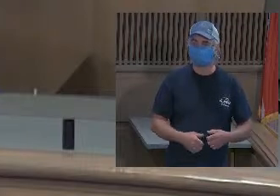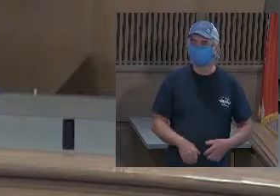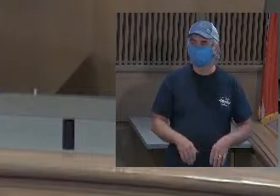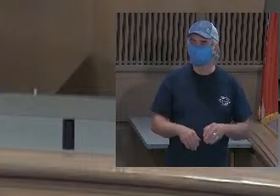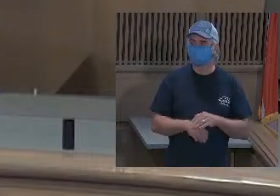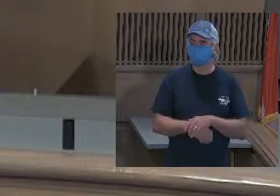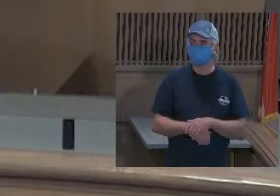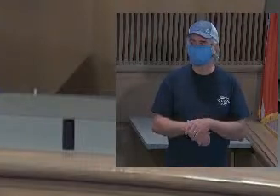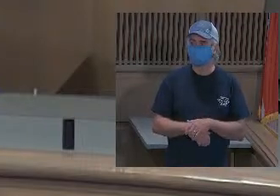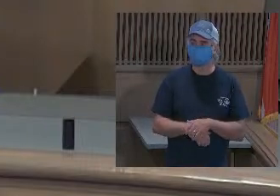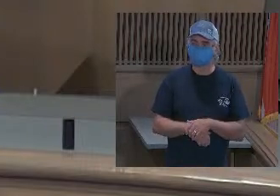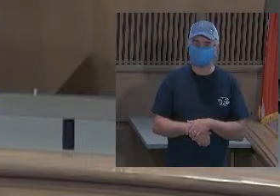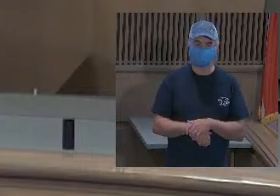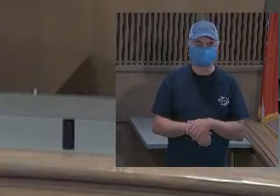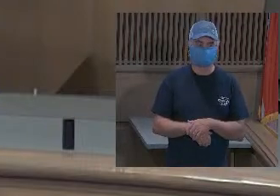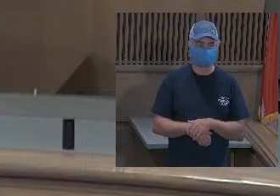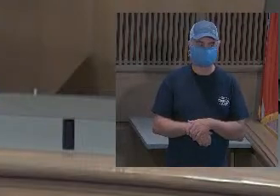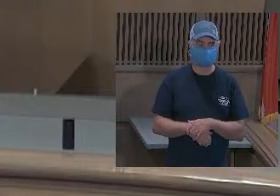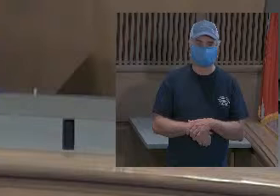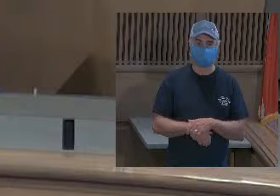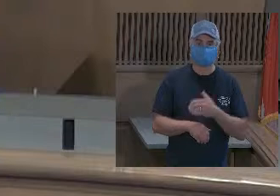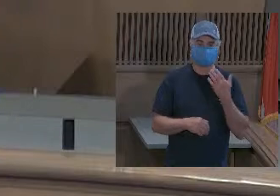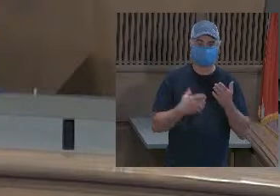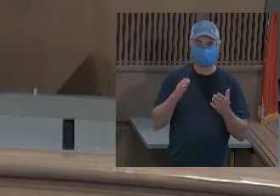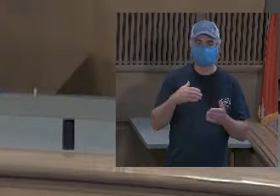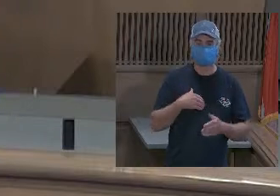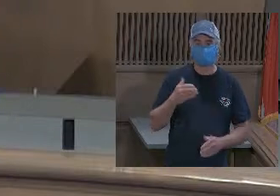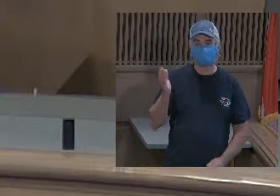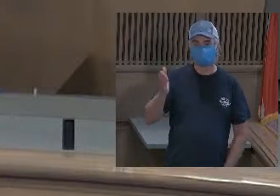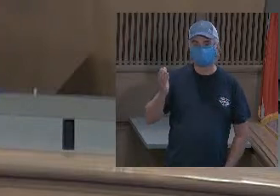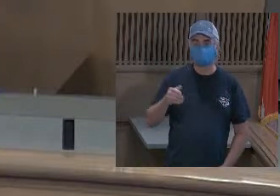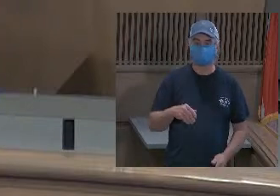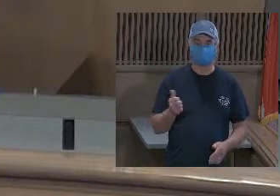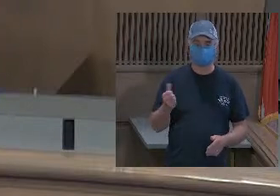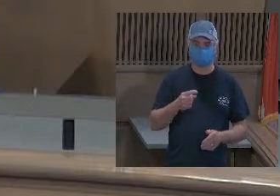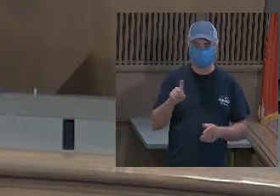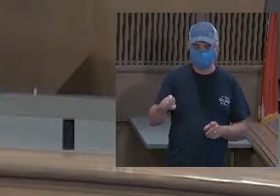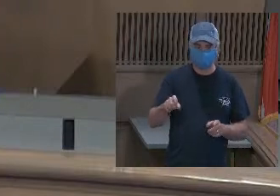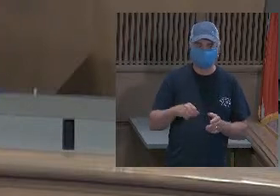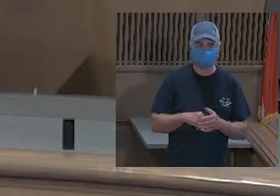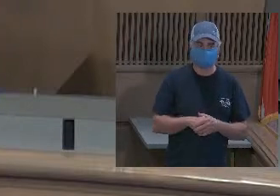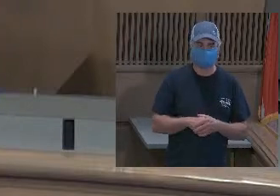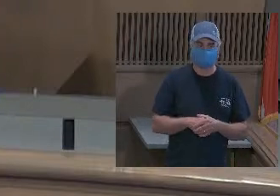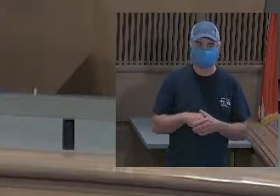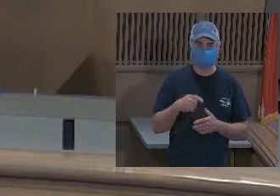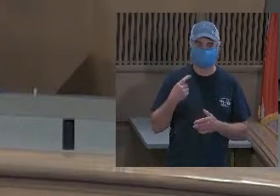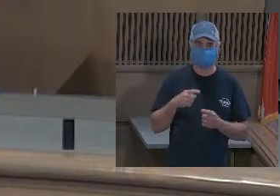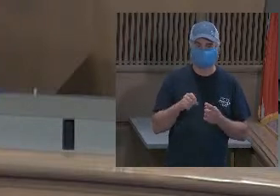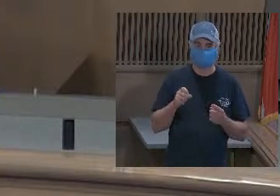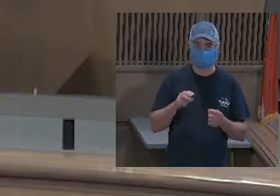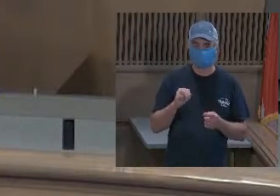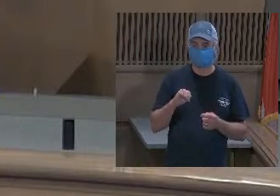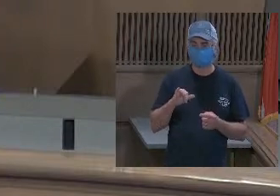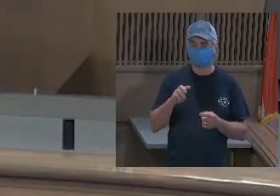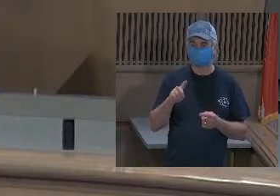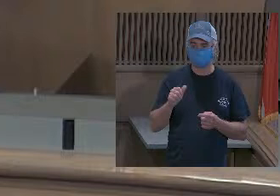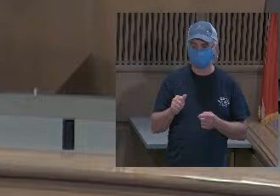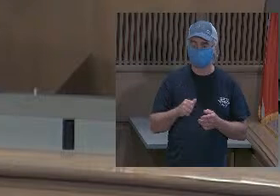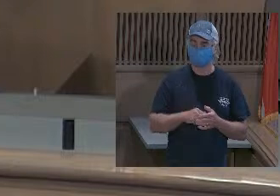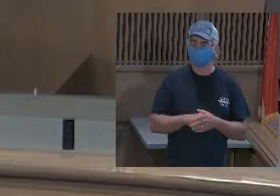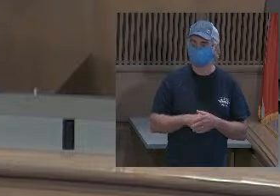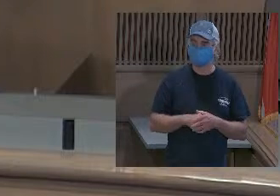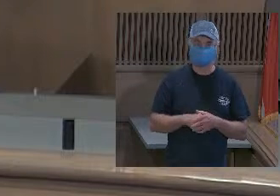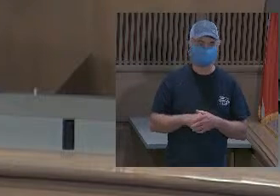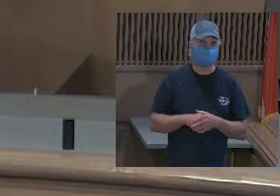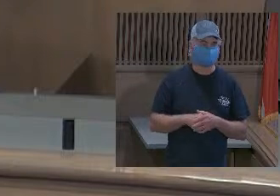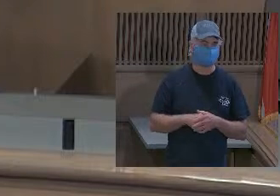Thank you, Mr. Fowler, for your remarks today. We'll pause now for any questions from the media. Ms. Howell